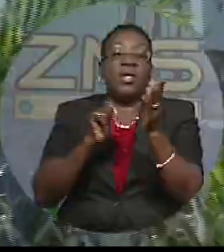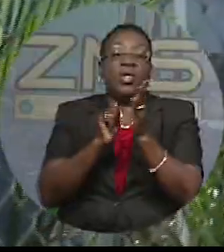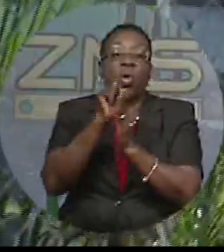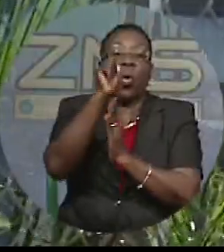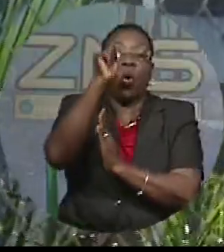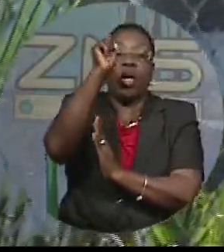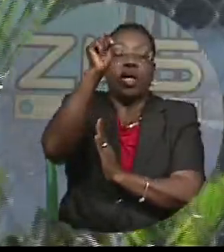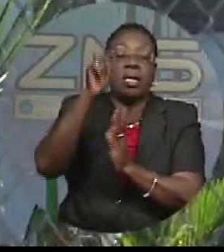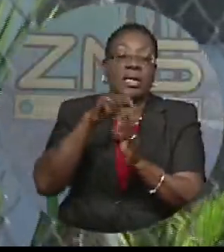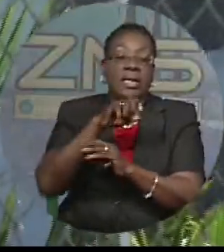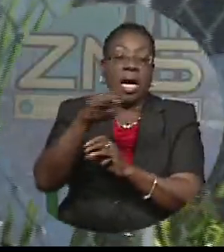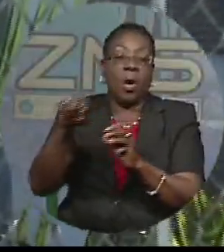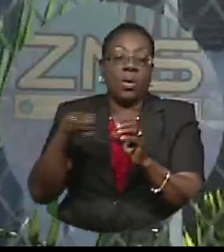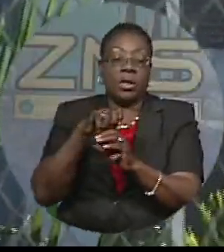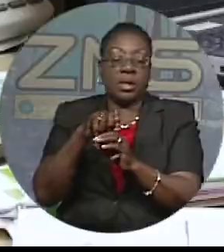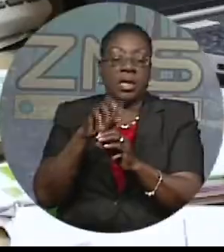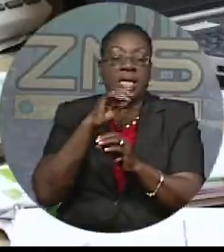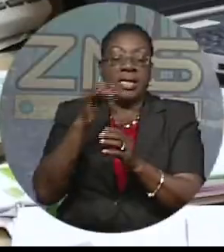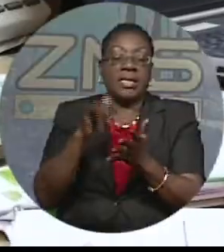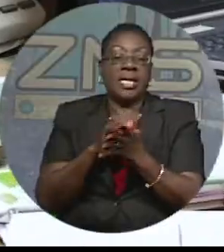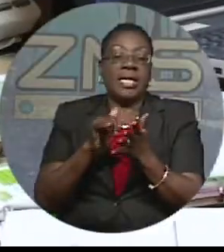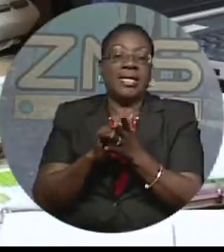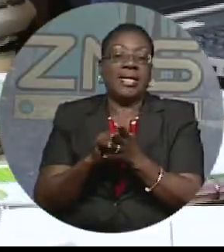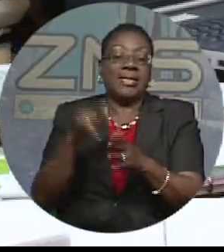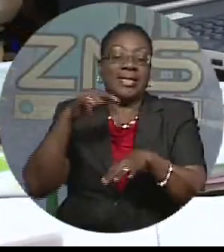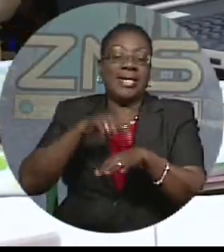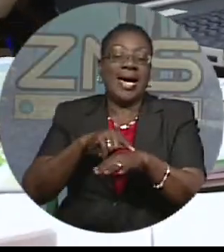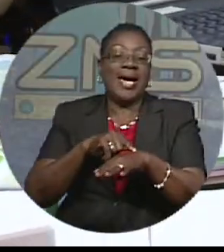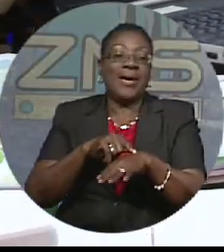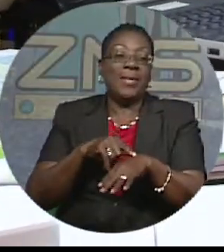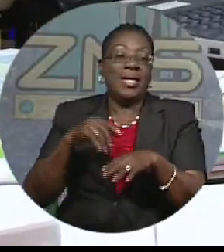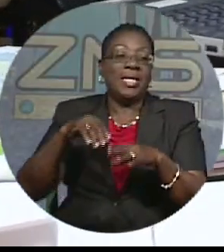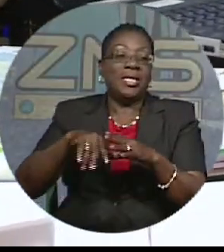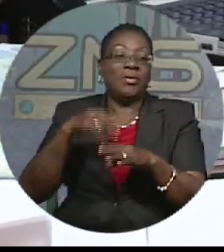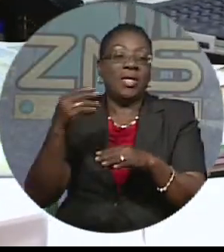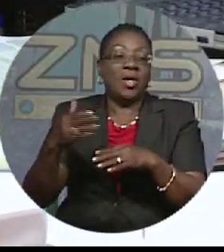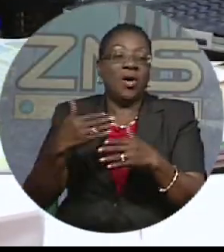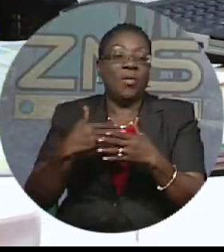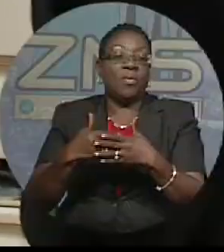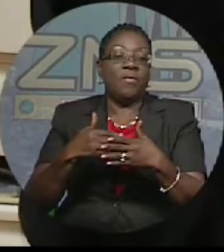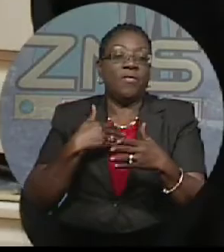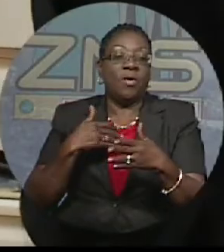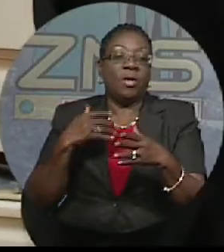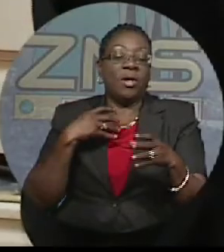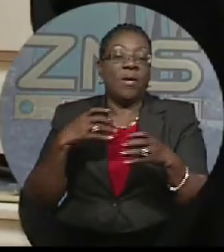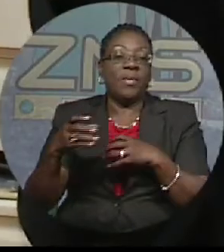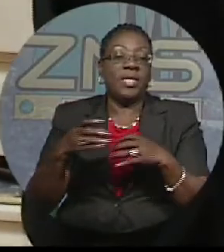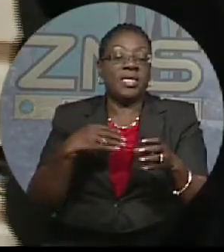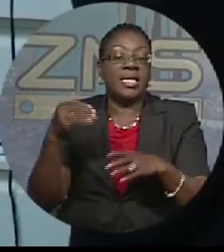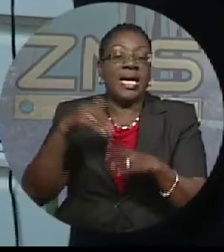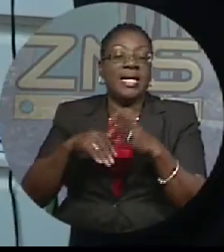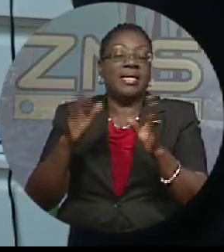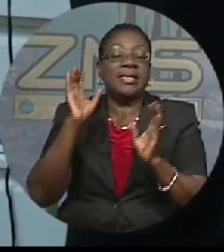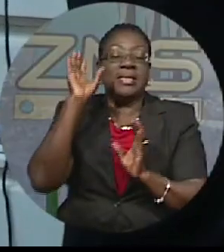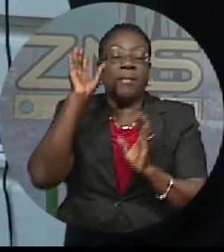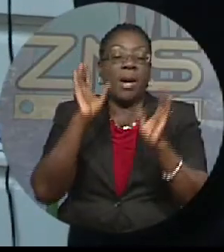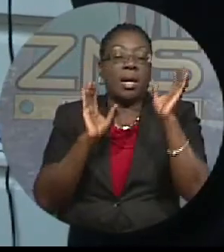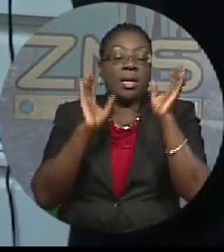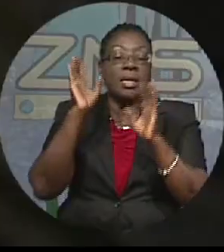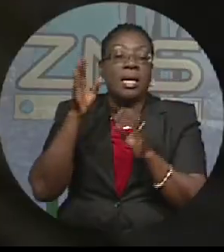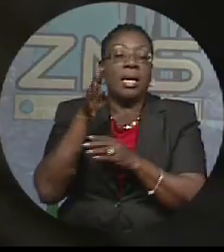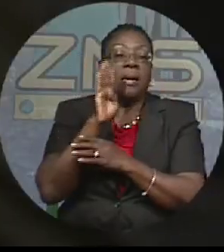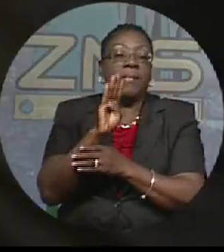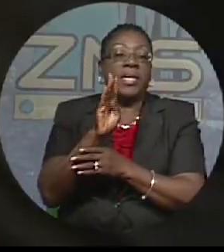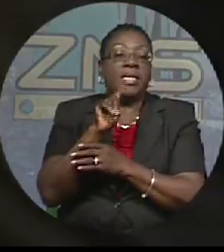towers. And Williams acknowledged that the clock is ticking before competition enters the market. BTC is strongly